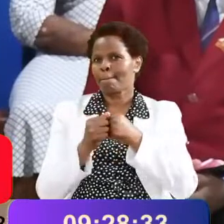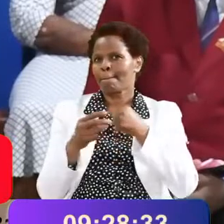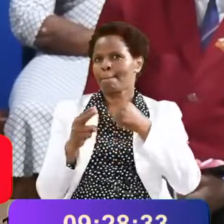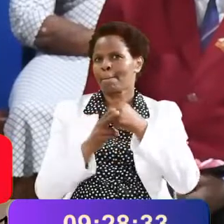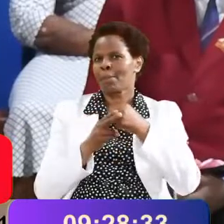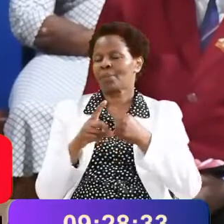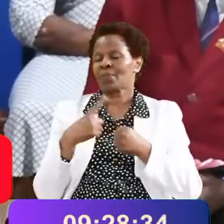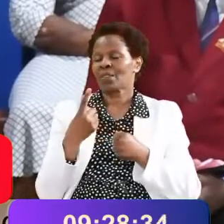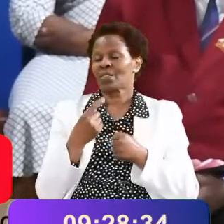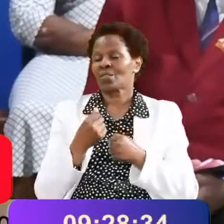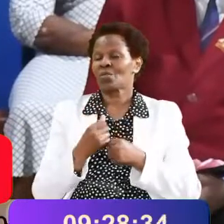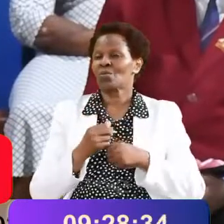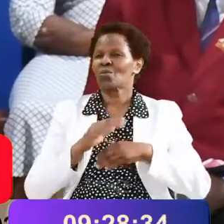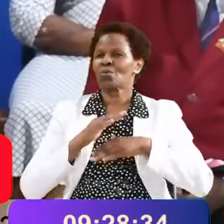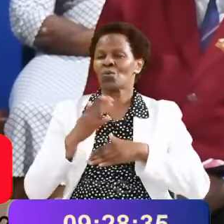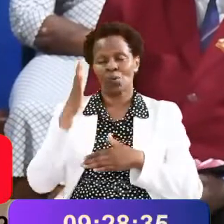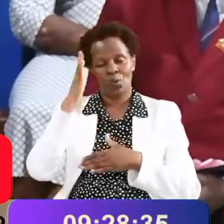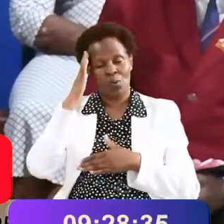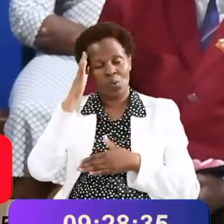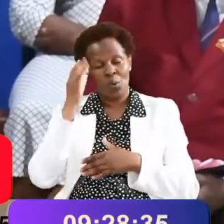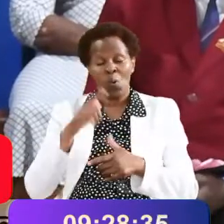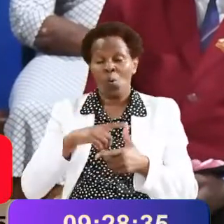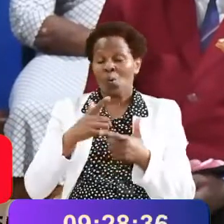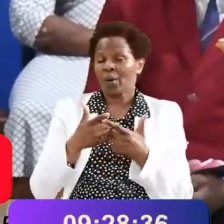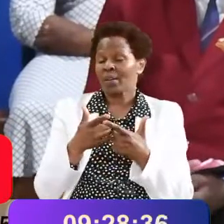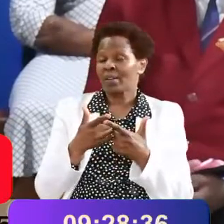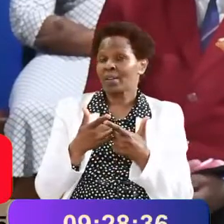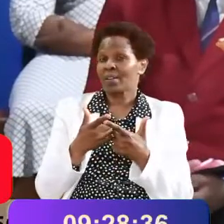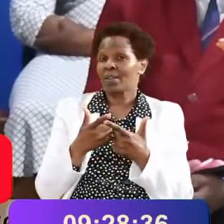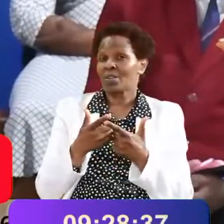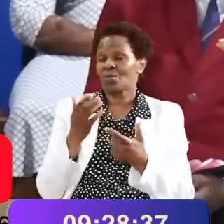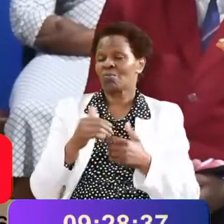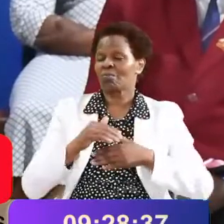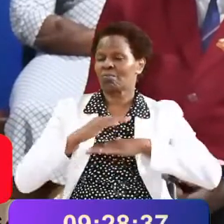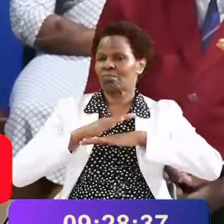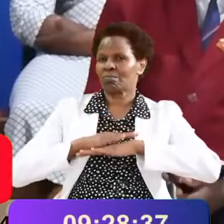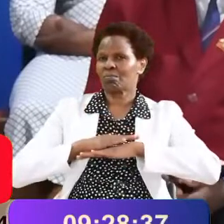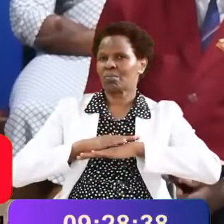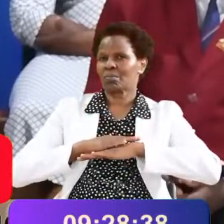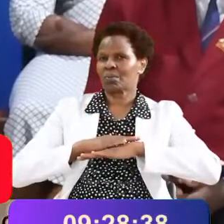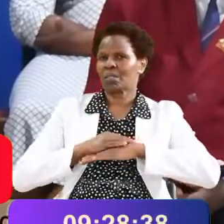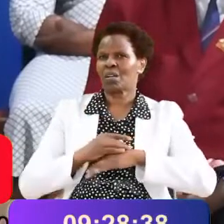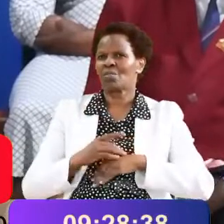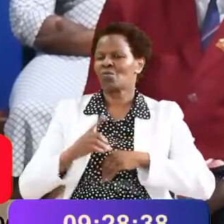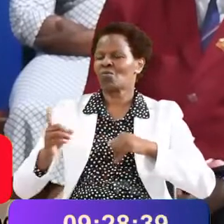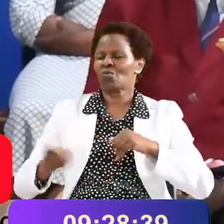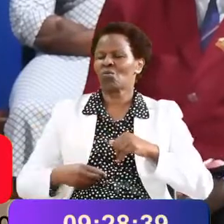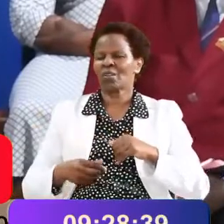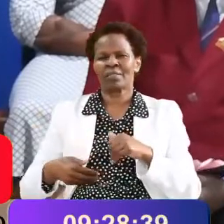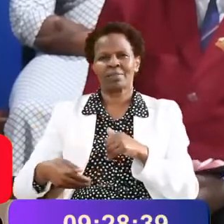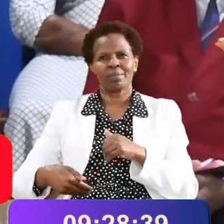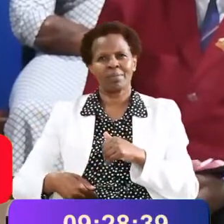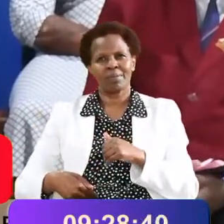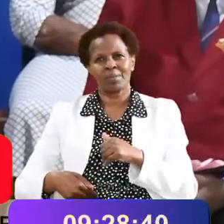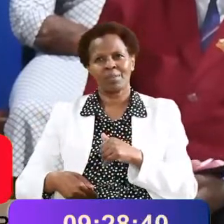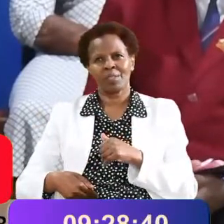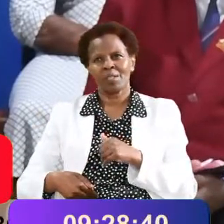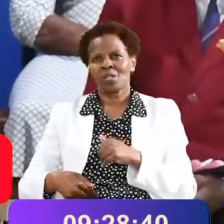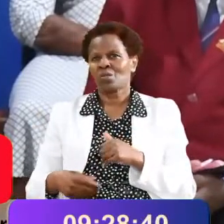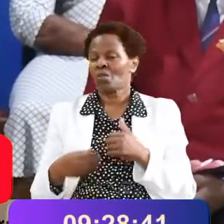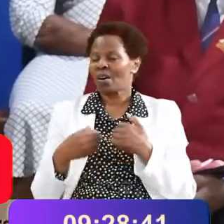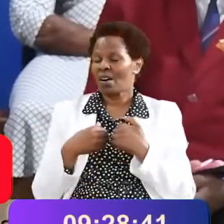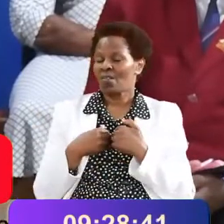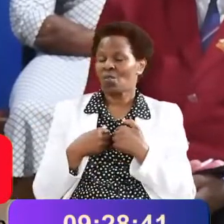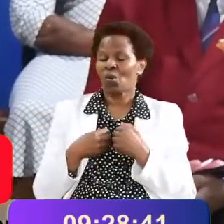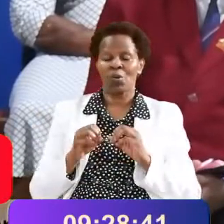abound. Everywhere and in all things, I have learned both to be full and to be hungry, both to abound and